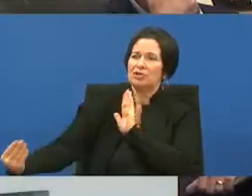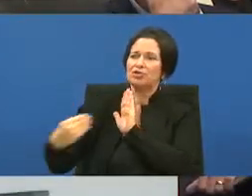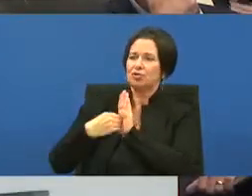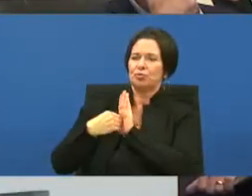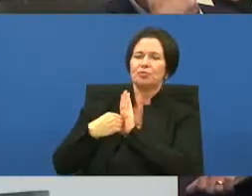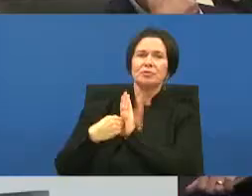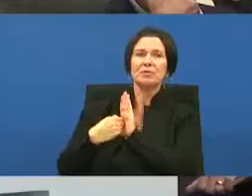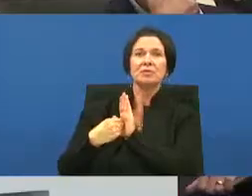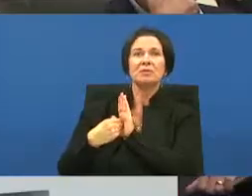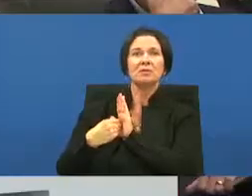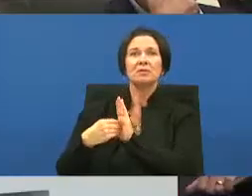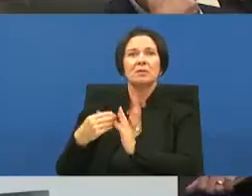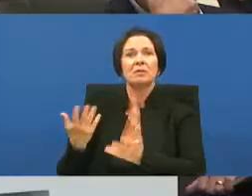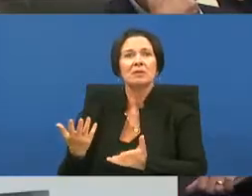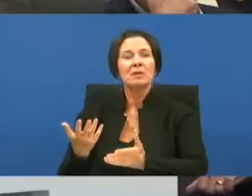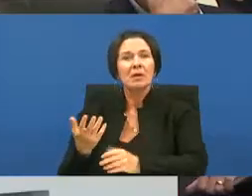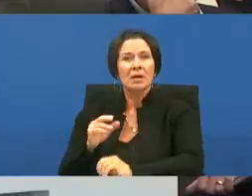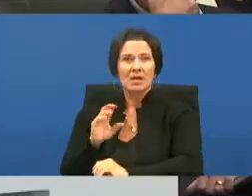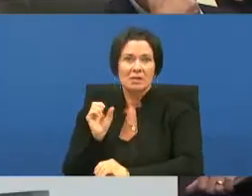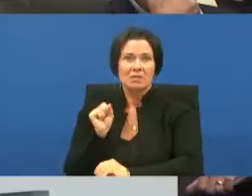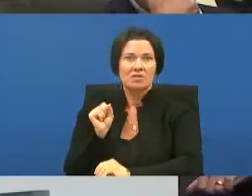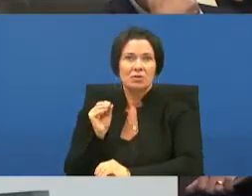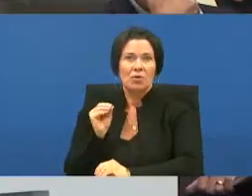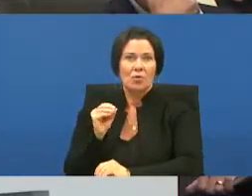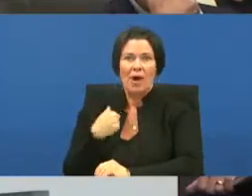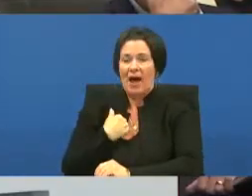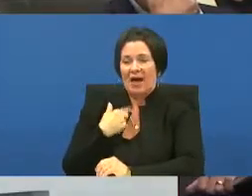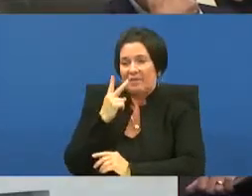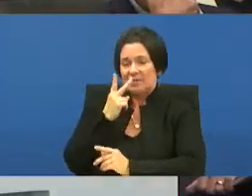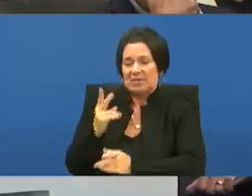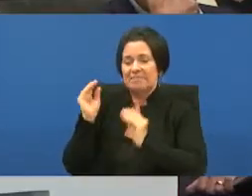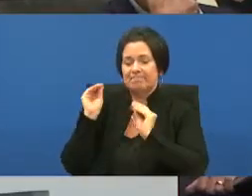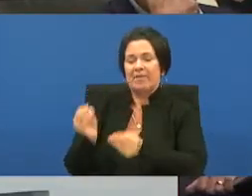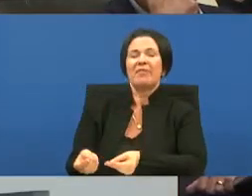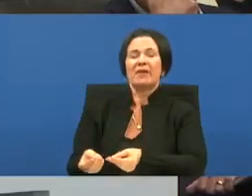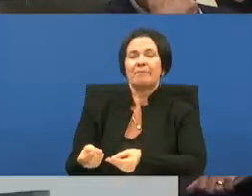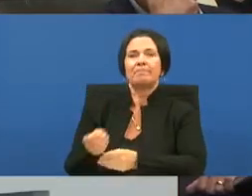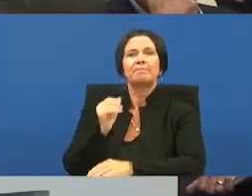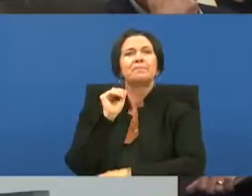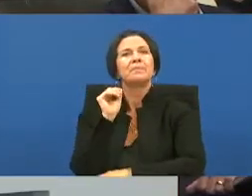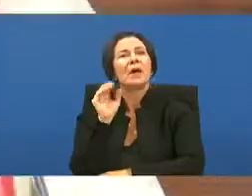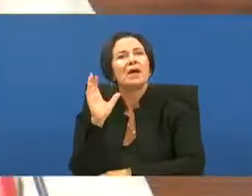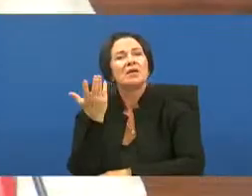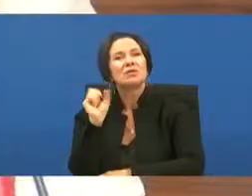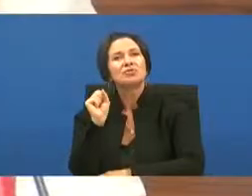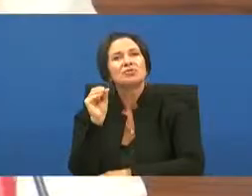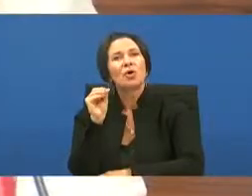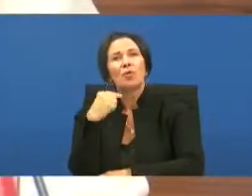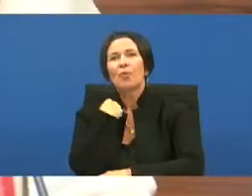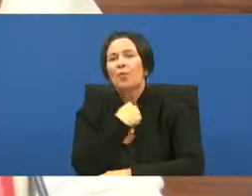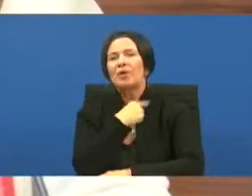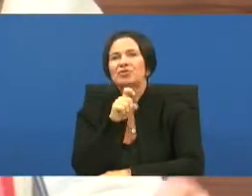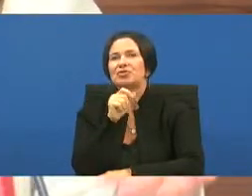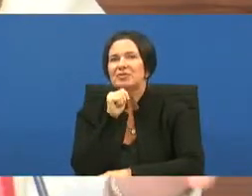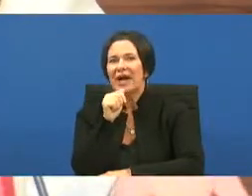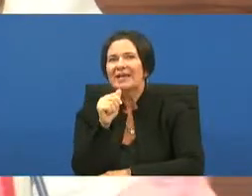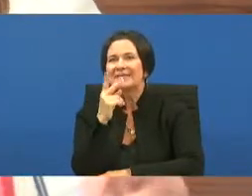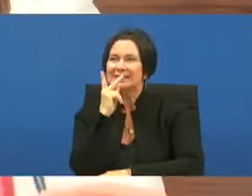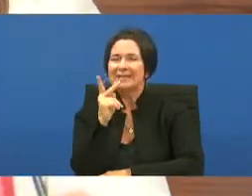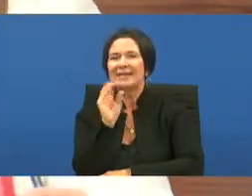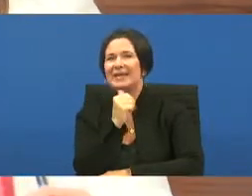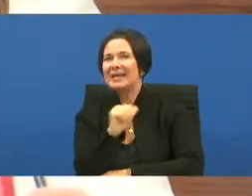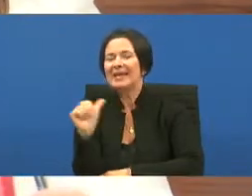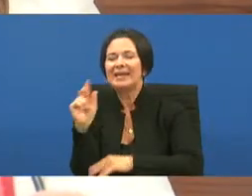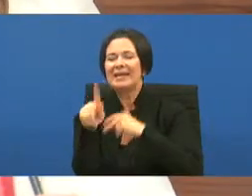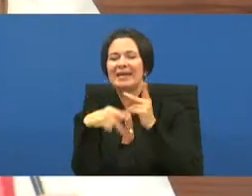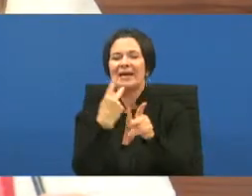served, they bring it to us immediately, and I haven't seen anything. Okay, so we wouldn't expect to see any kind of consent decree unless there was a unless it was